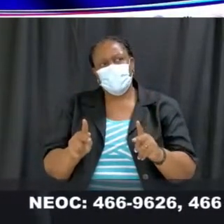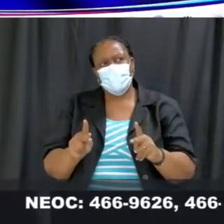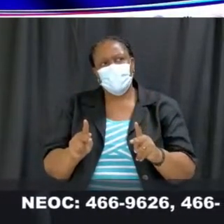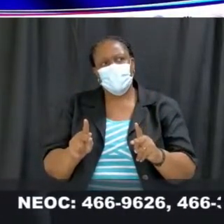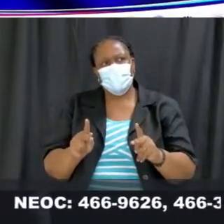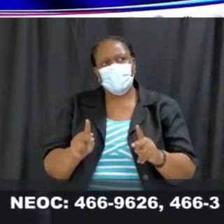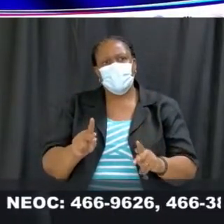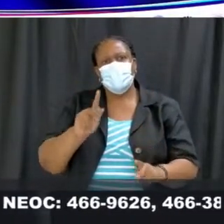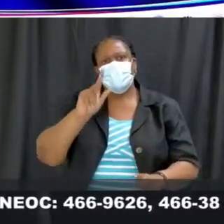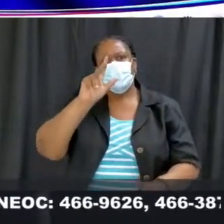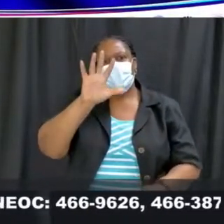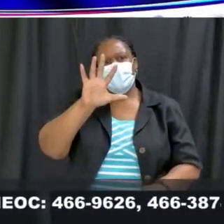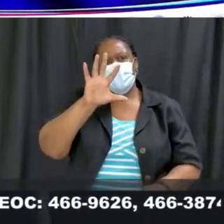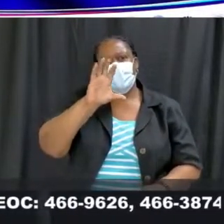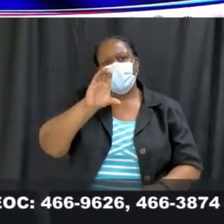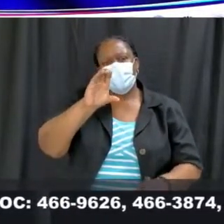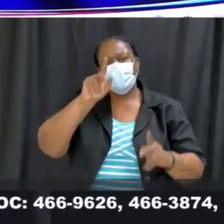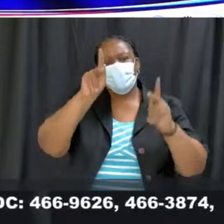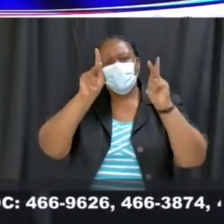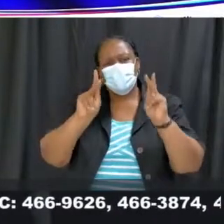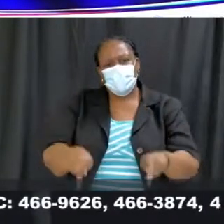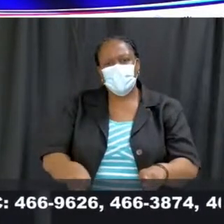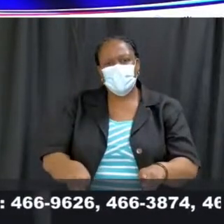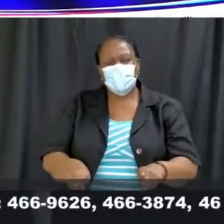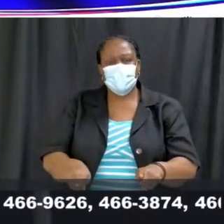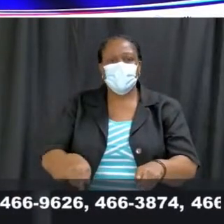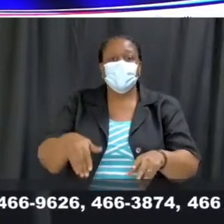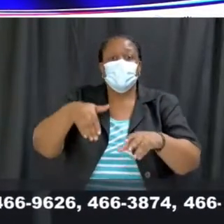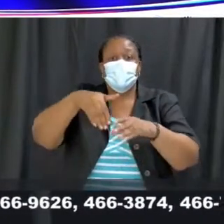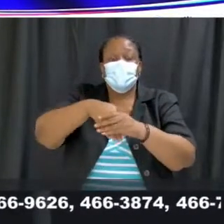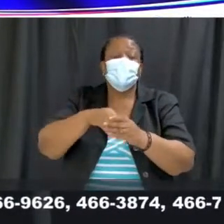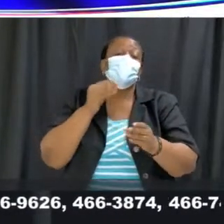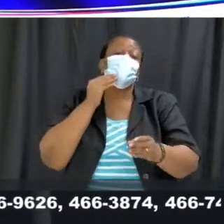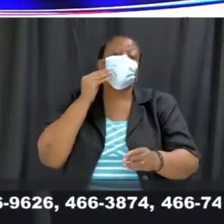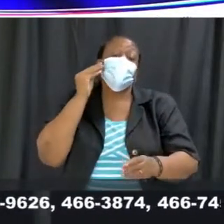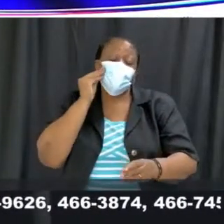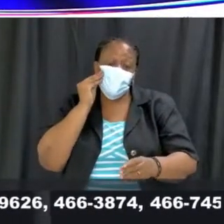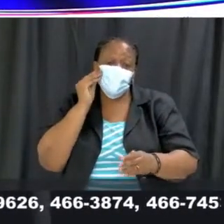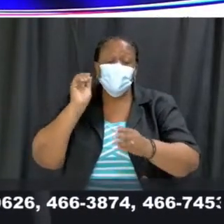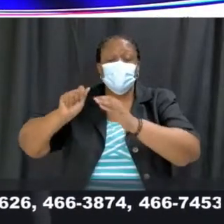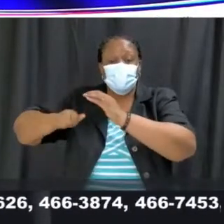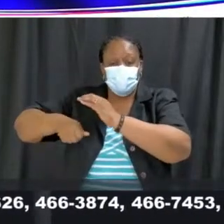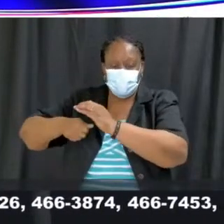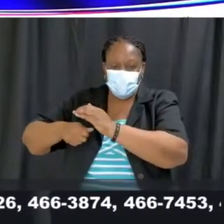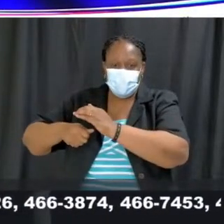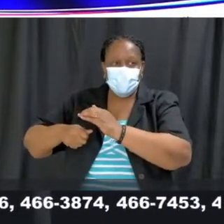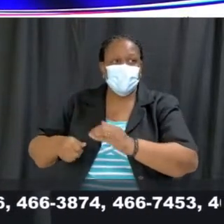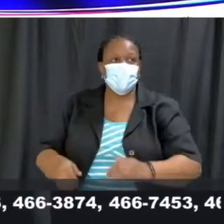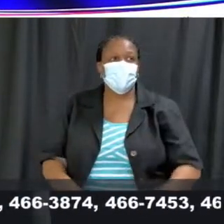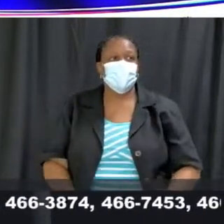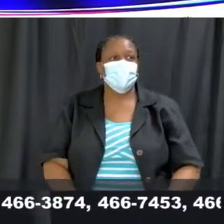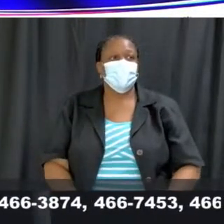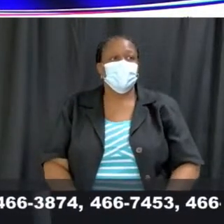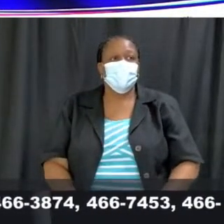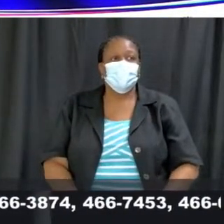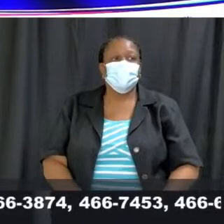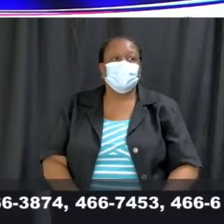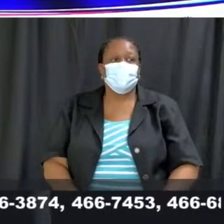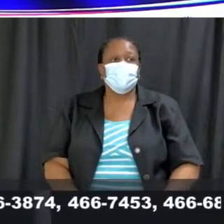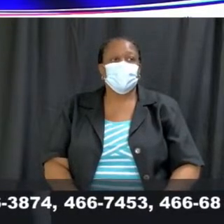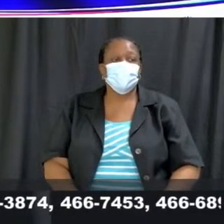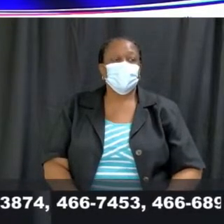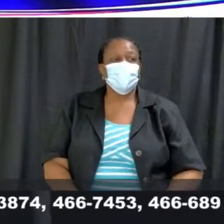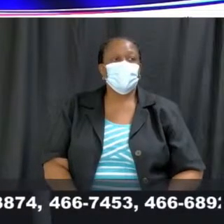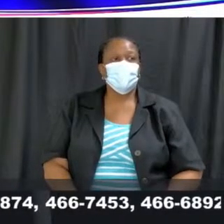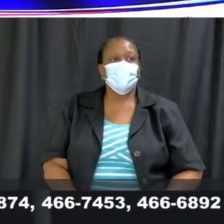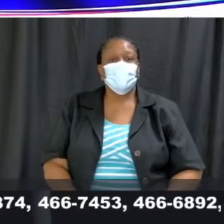in excess of 500. Indeed, the last count that I saw for active cases